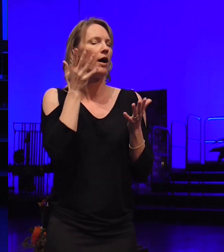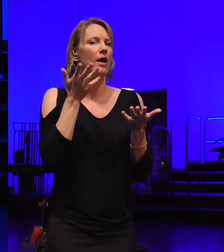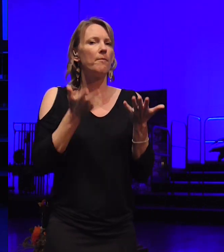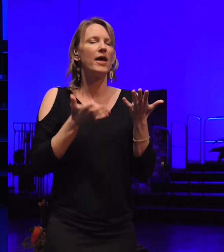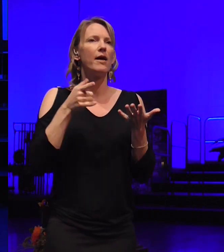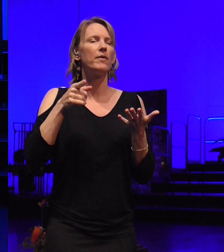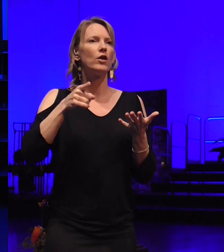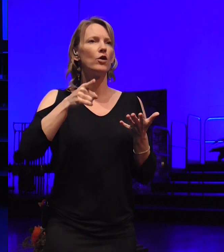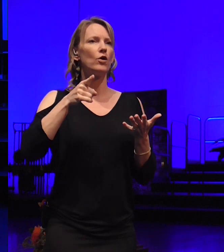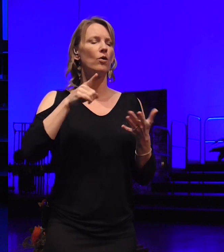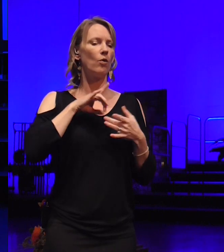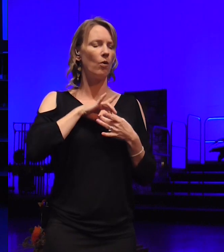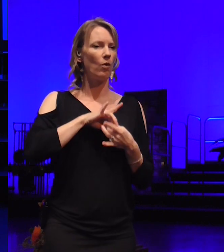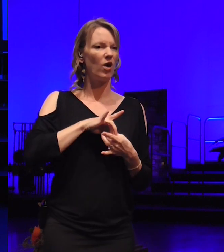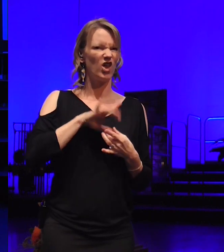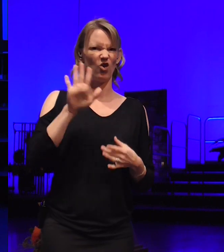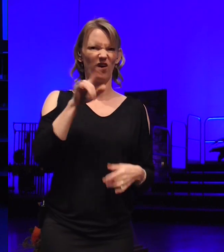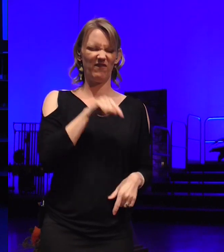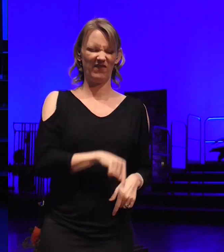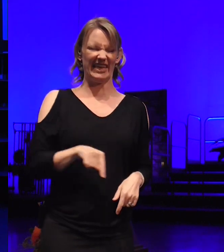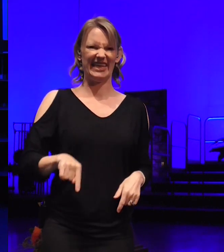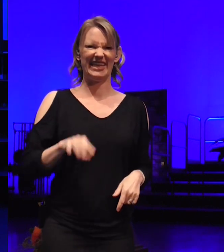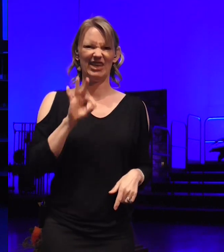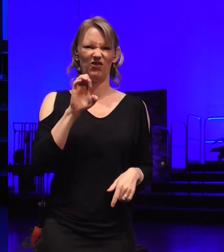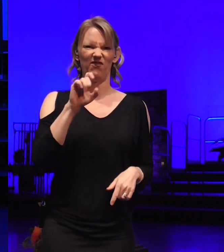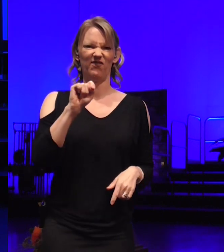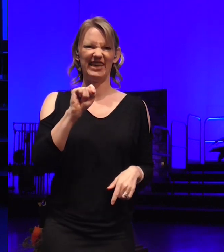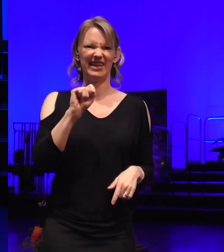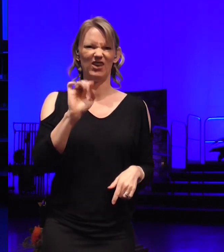to the sensation of your feet,